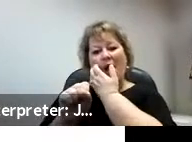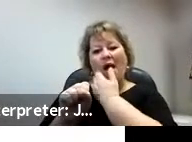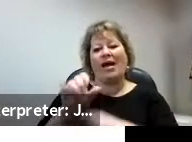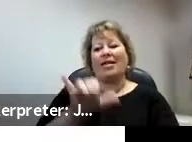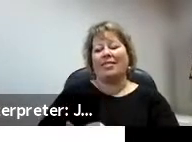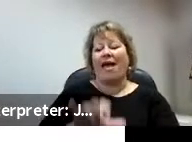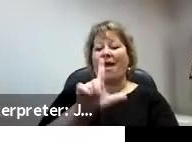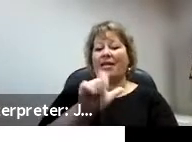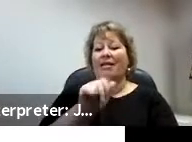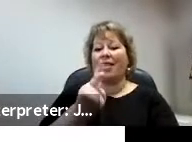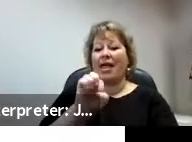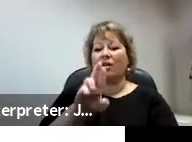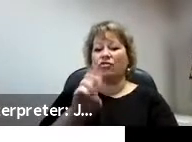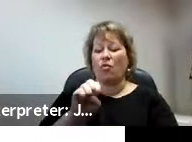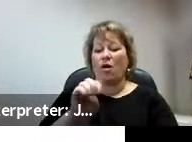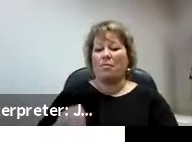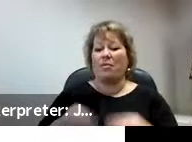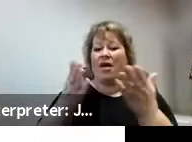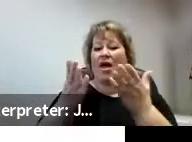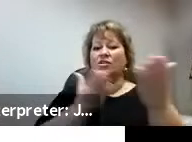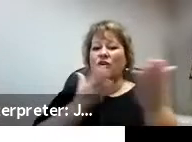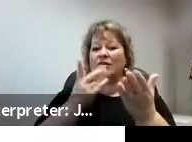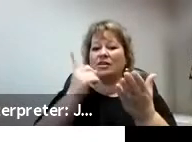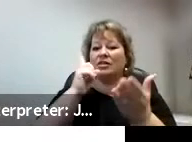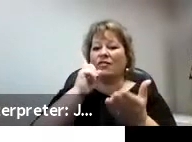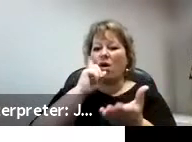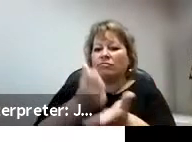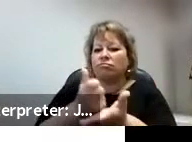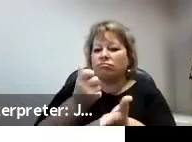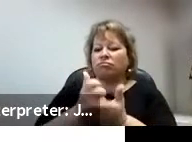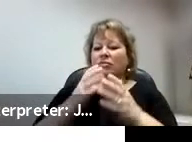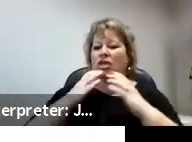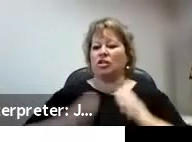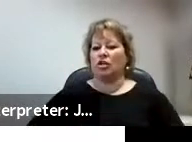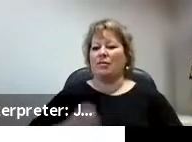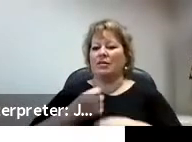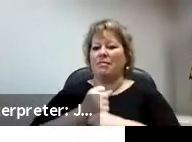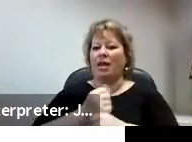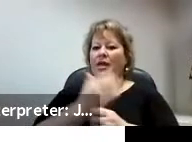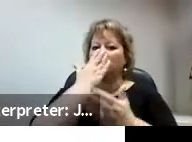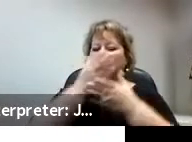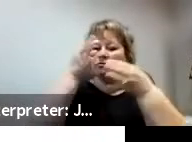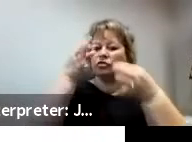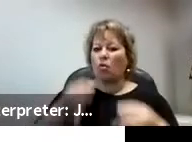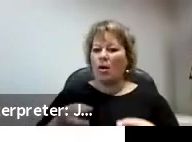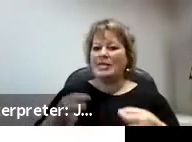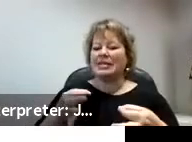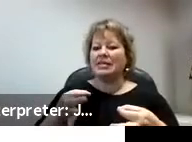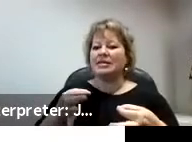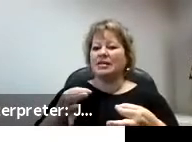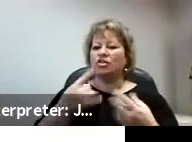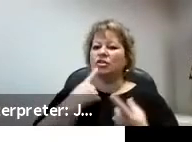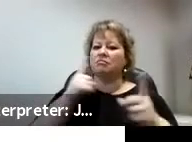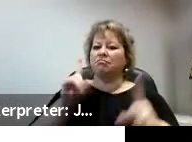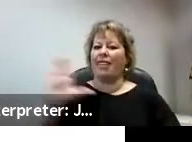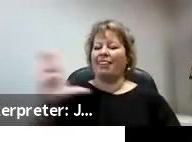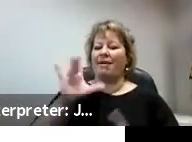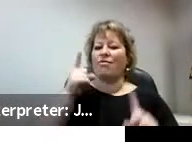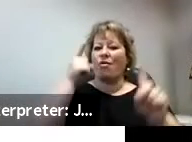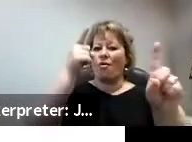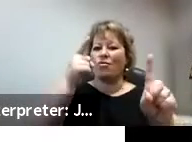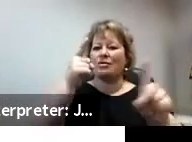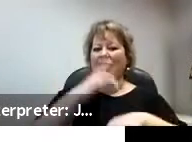offers services designed to assist consumers in making informed choices regarding the goals they wish to achieve.